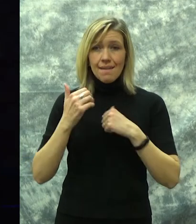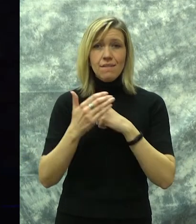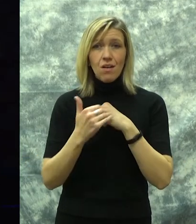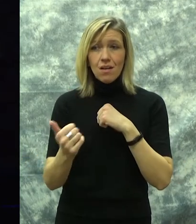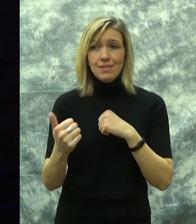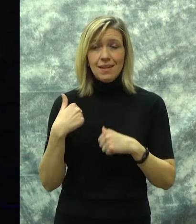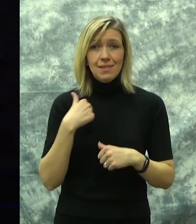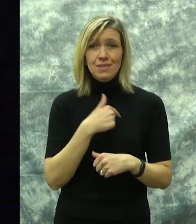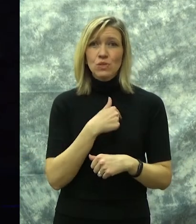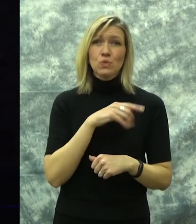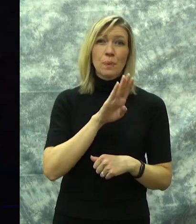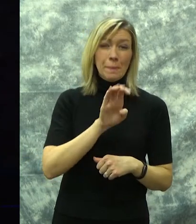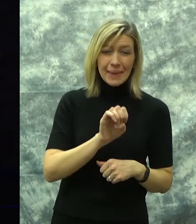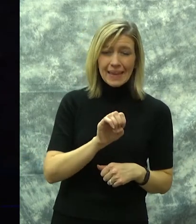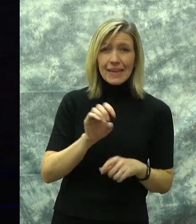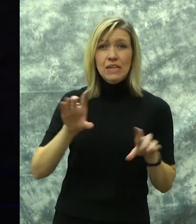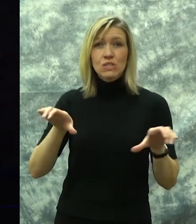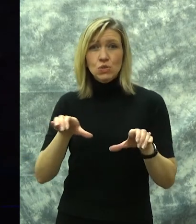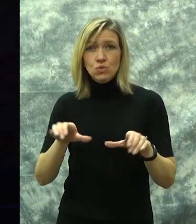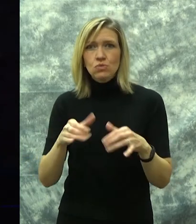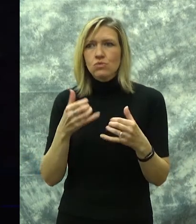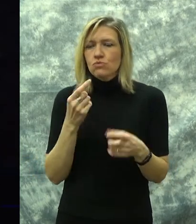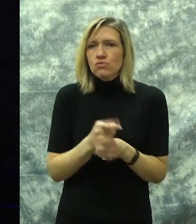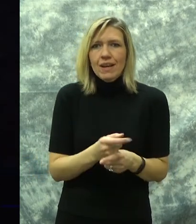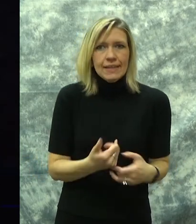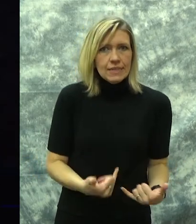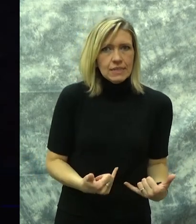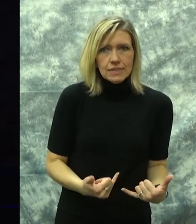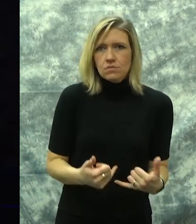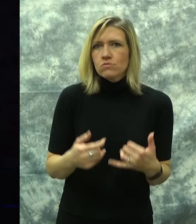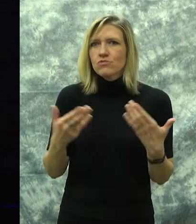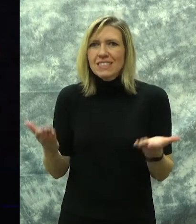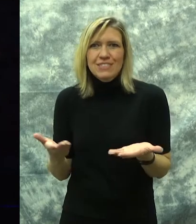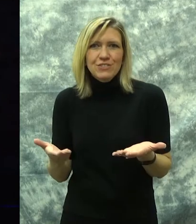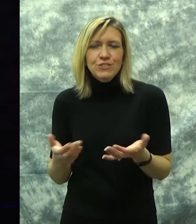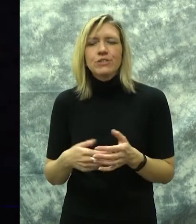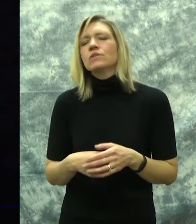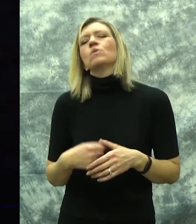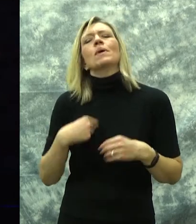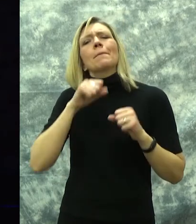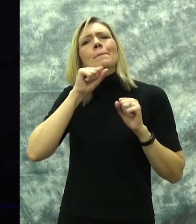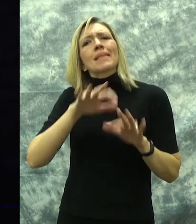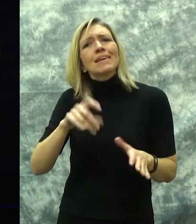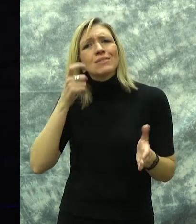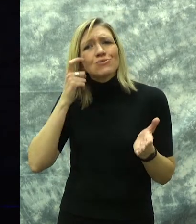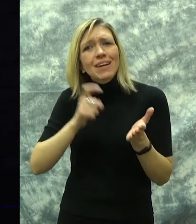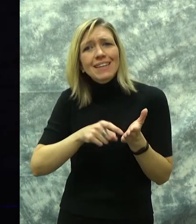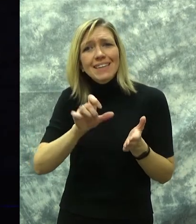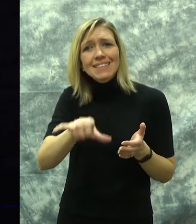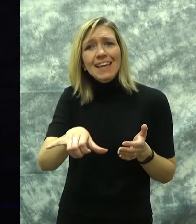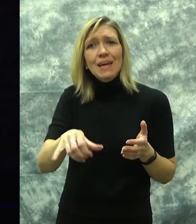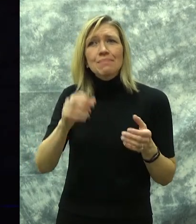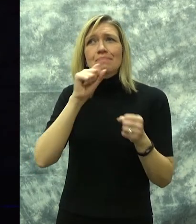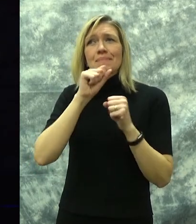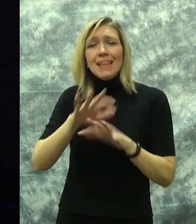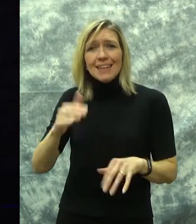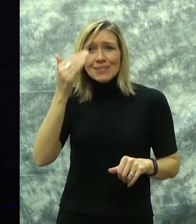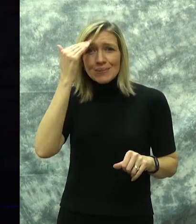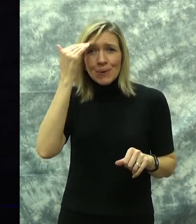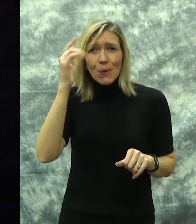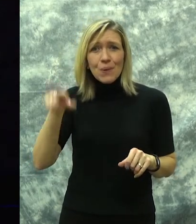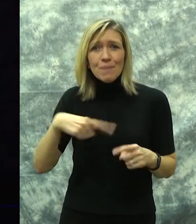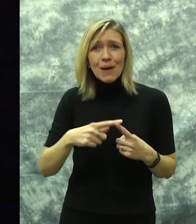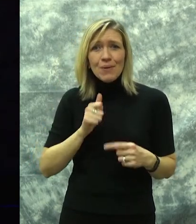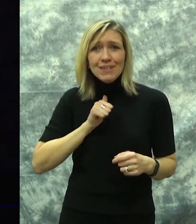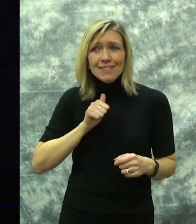right here and right now. And we are blessed to recognize this, blessed to know this about ourselves, and blessed for